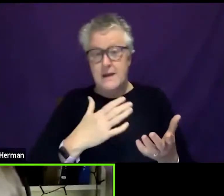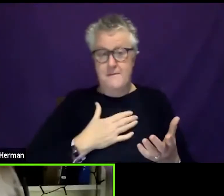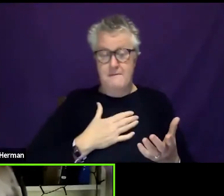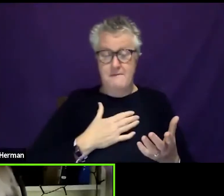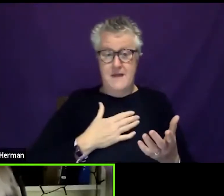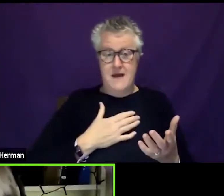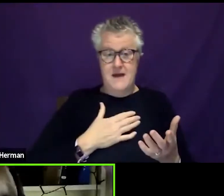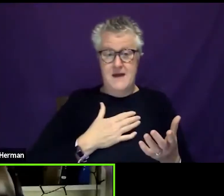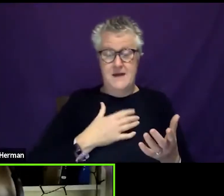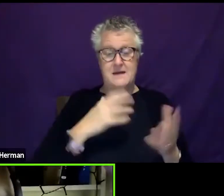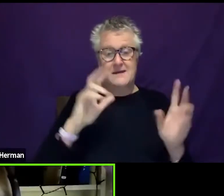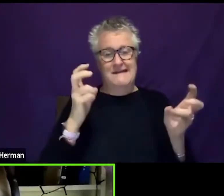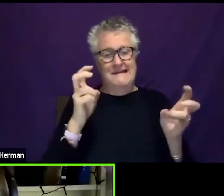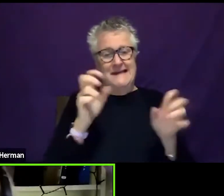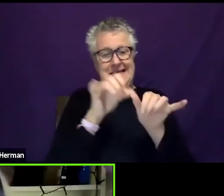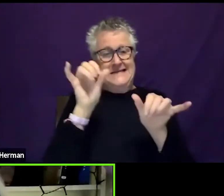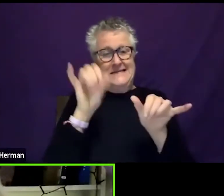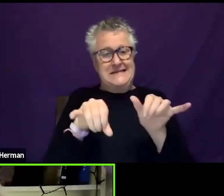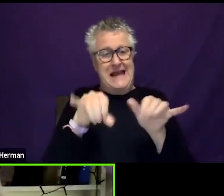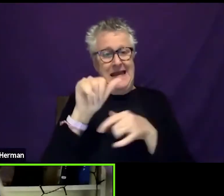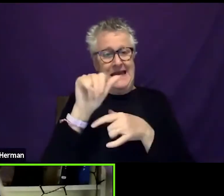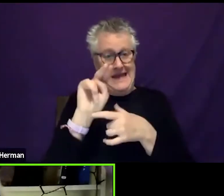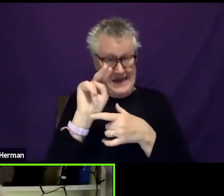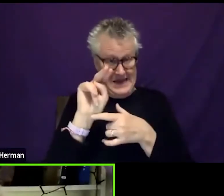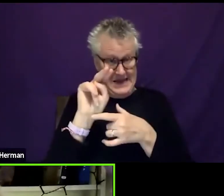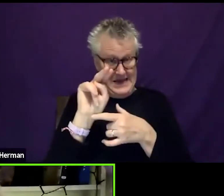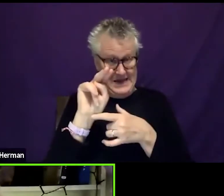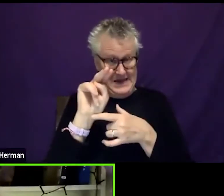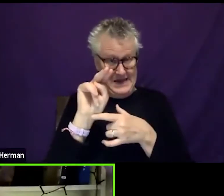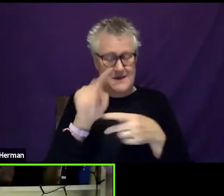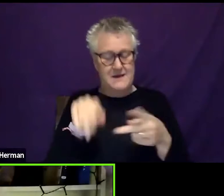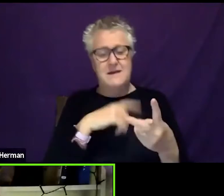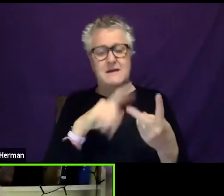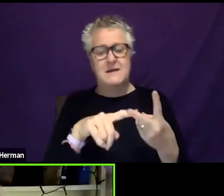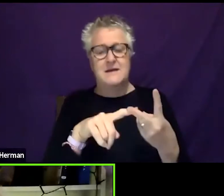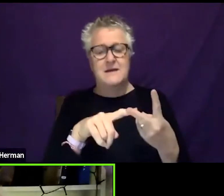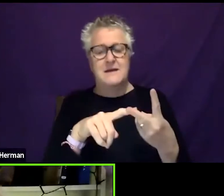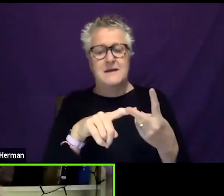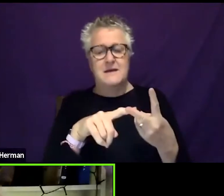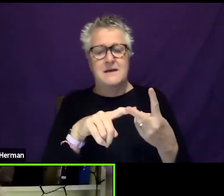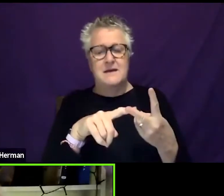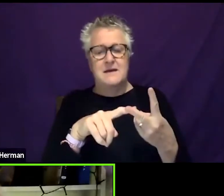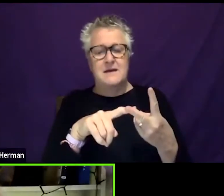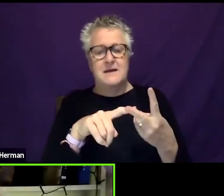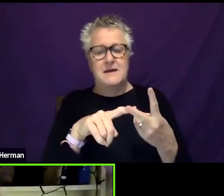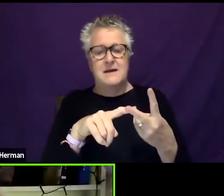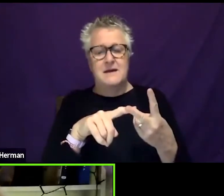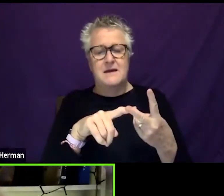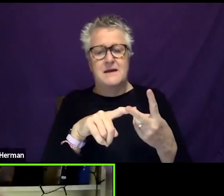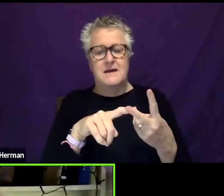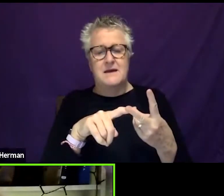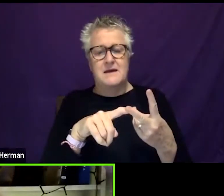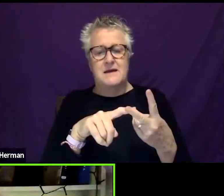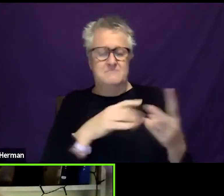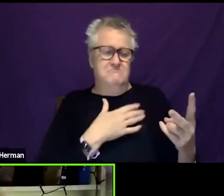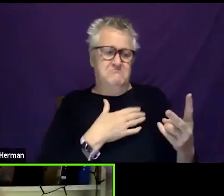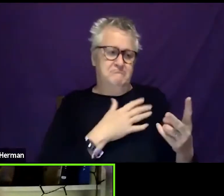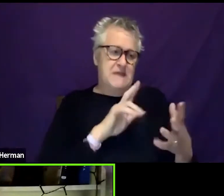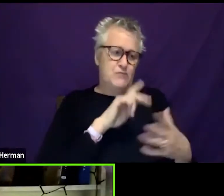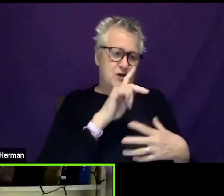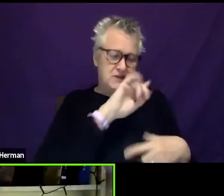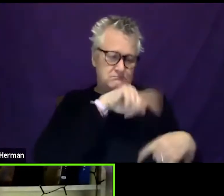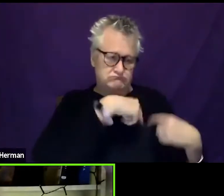been running during the pandemic. Okay. And also an issue that we've been talking about in